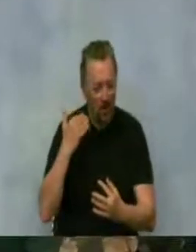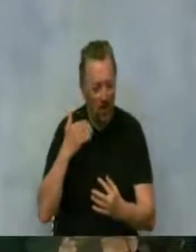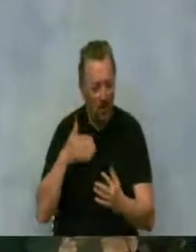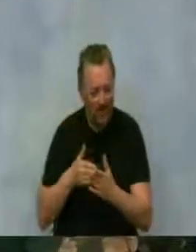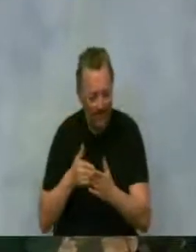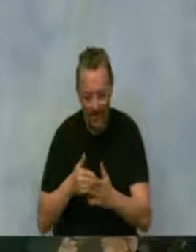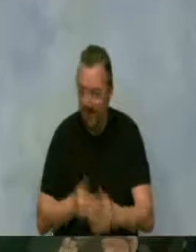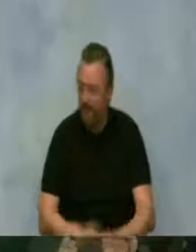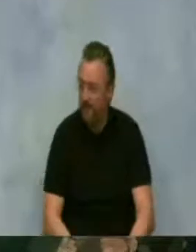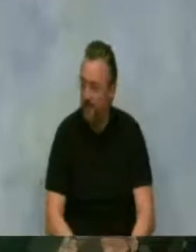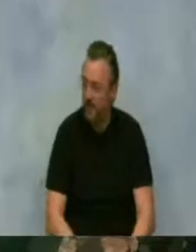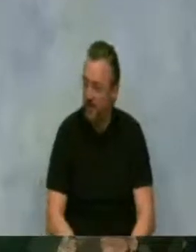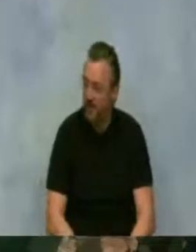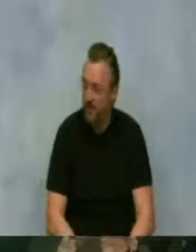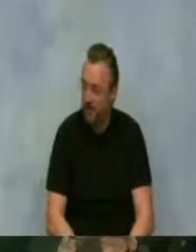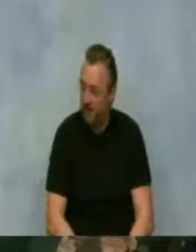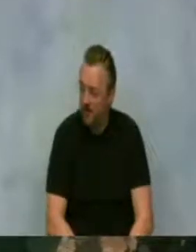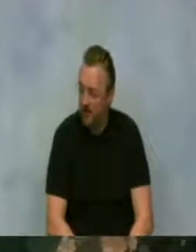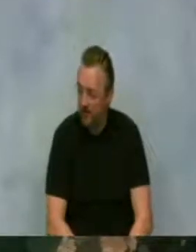Cameron.